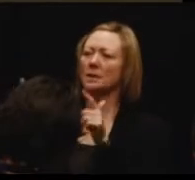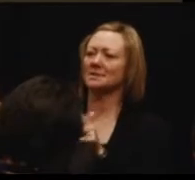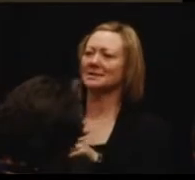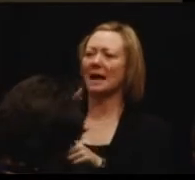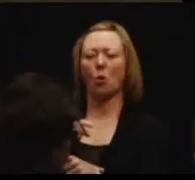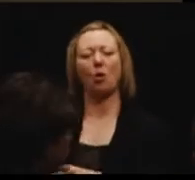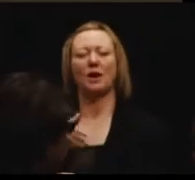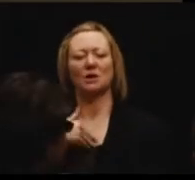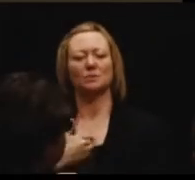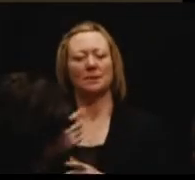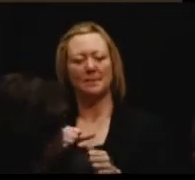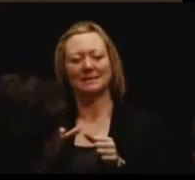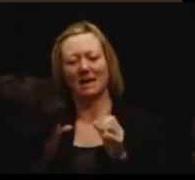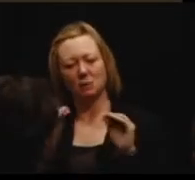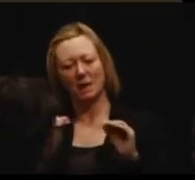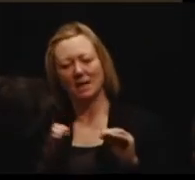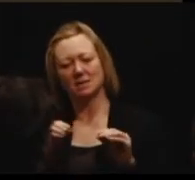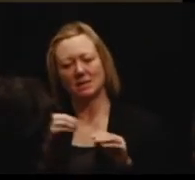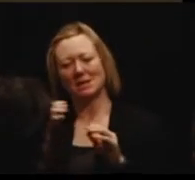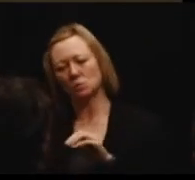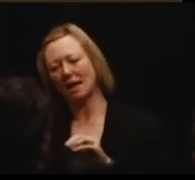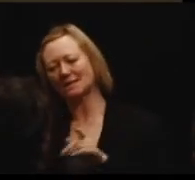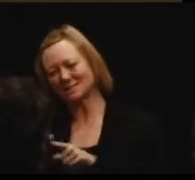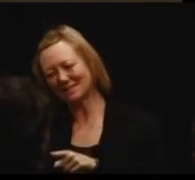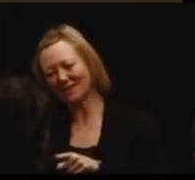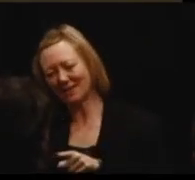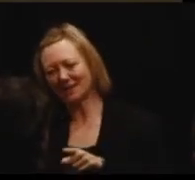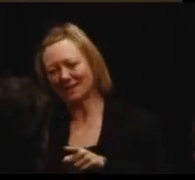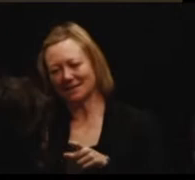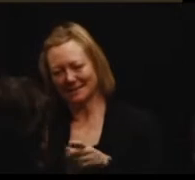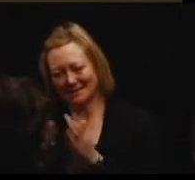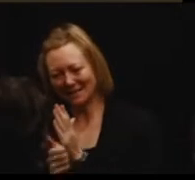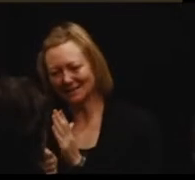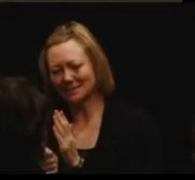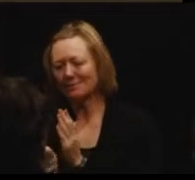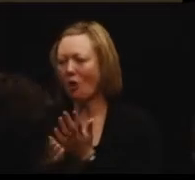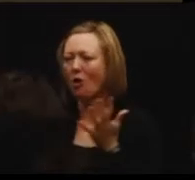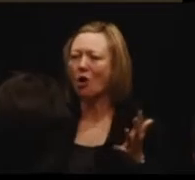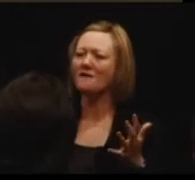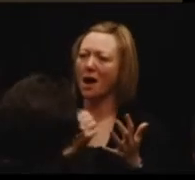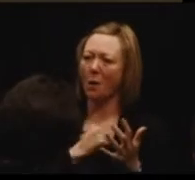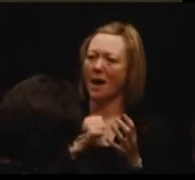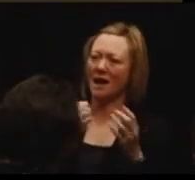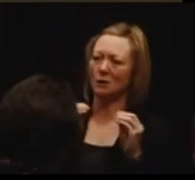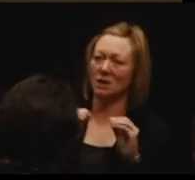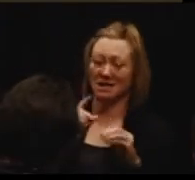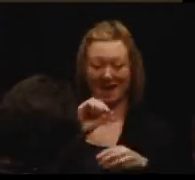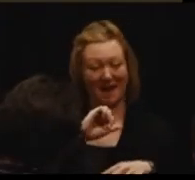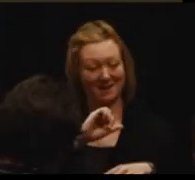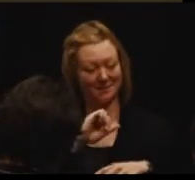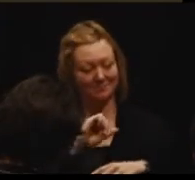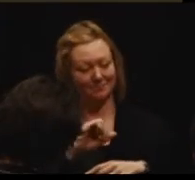educated better and in specific skills and things is that a lot of our education can very well set up people to